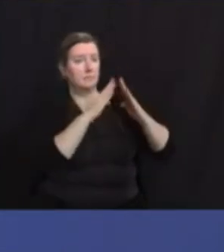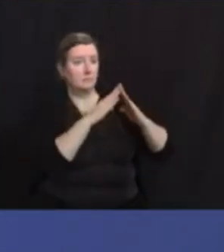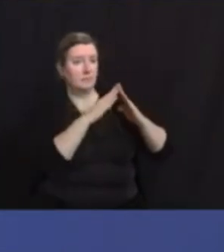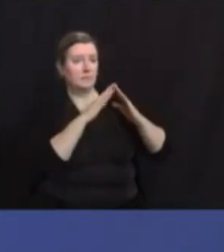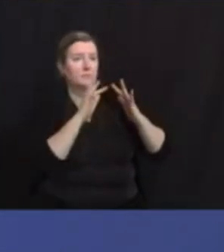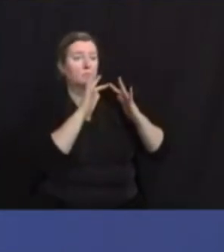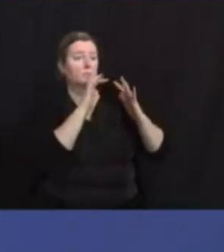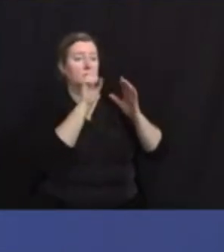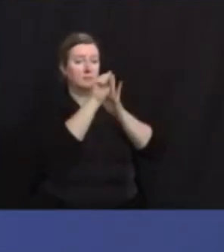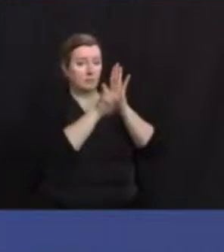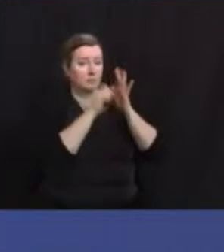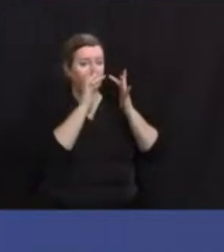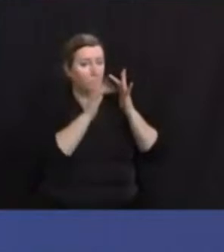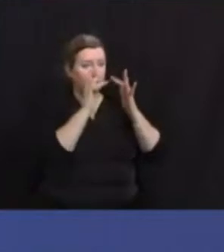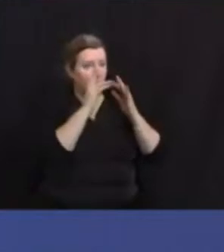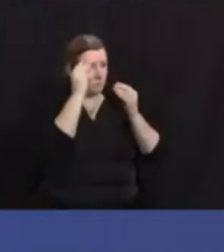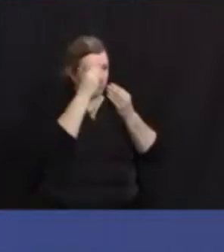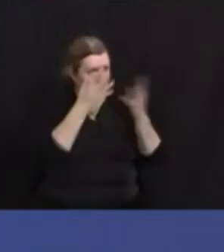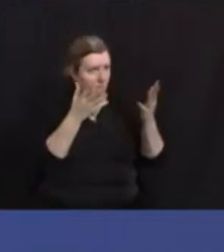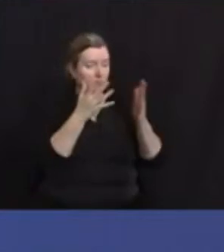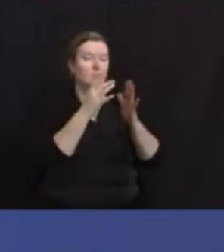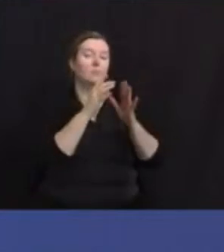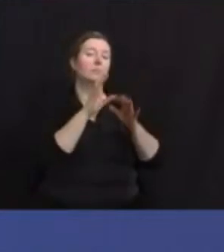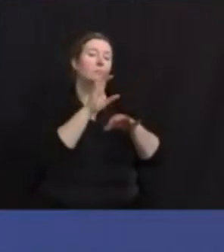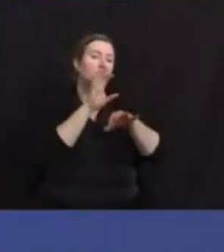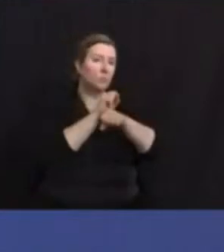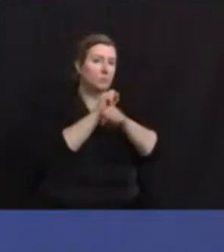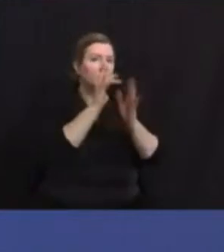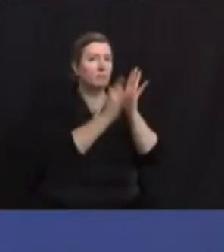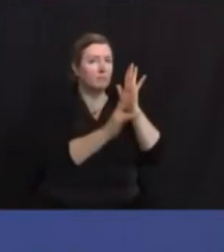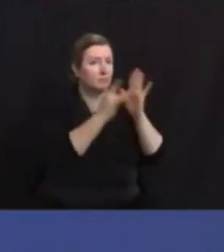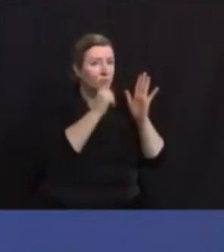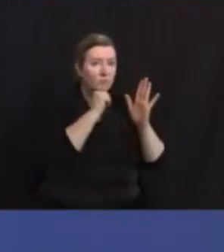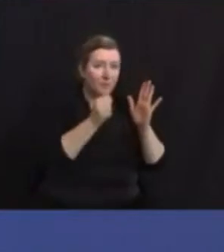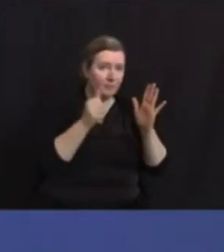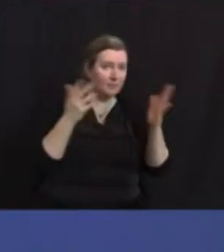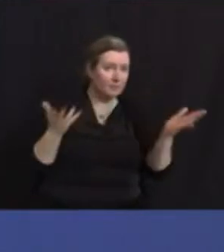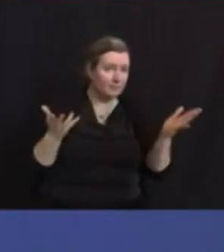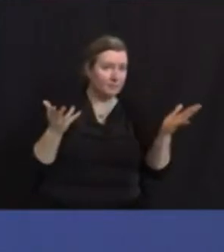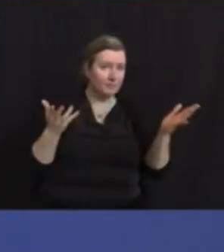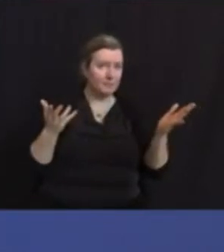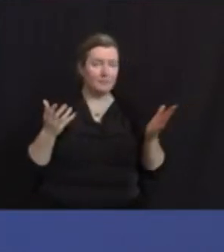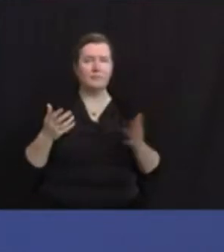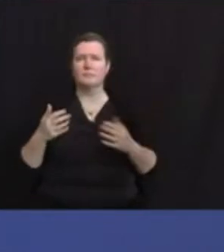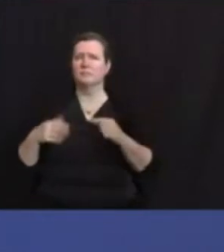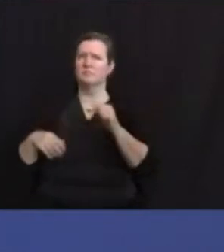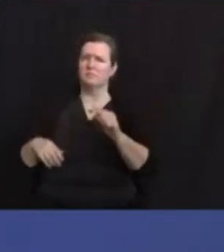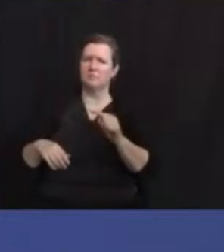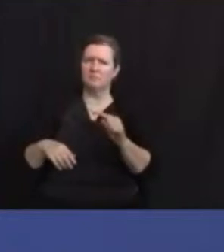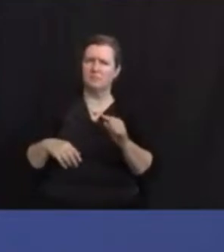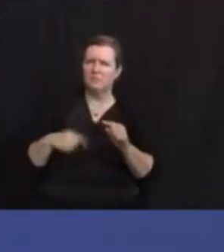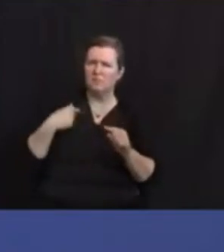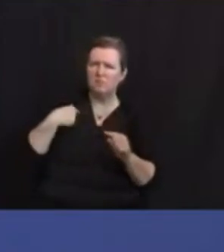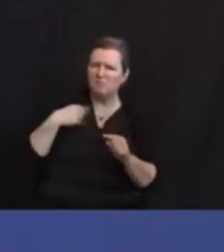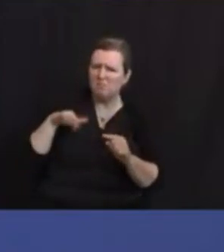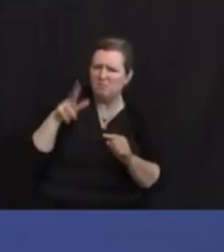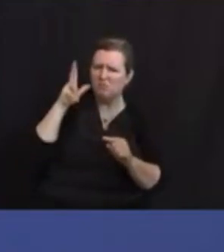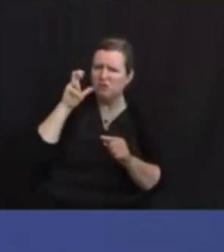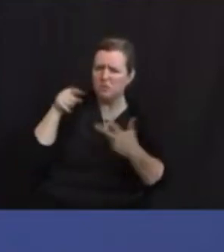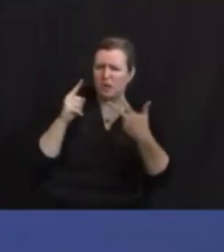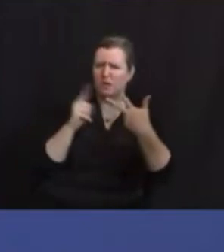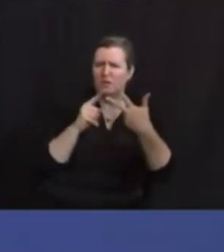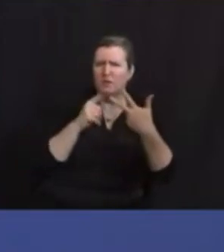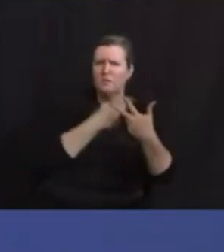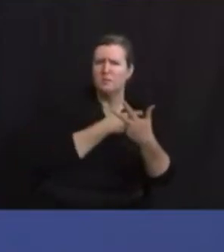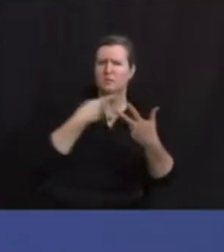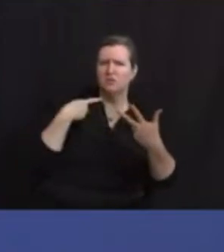have been canceled. What is your response? On the last one, I'd like to get, I have not heard that, but that's not to say it isn't happening. I'd like to get